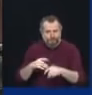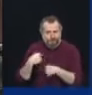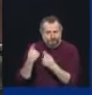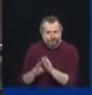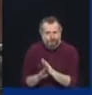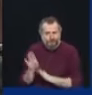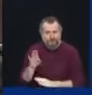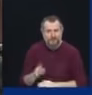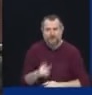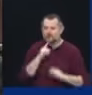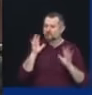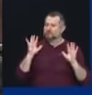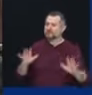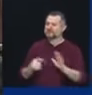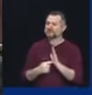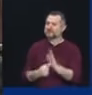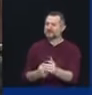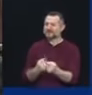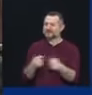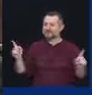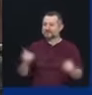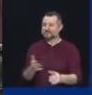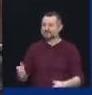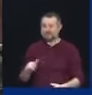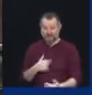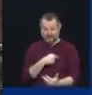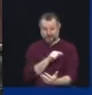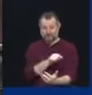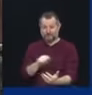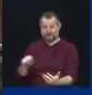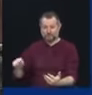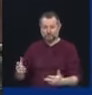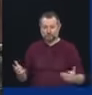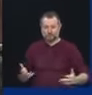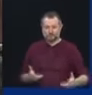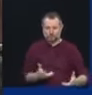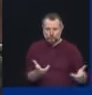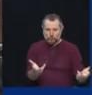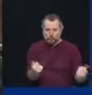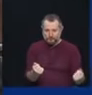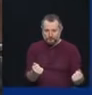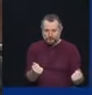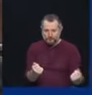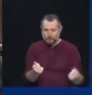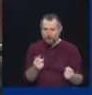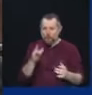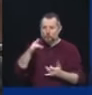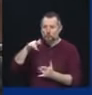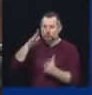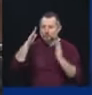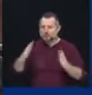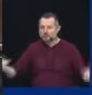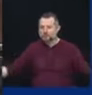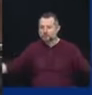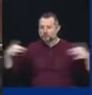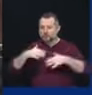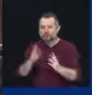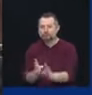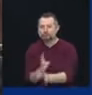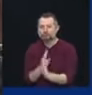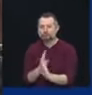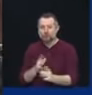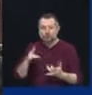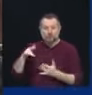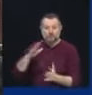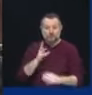And then that generated a whole tourism industry around it. And wine